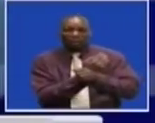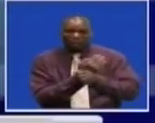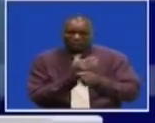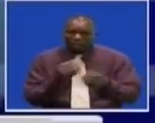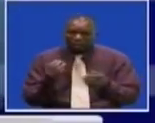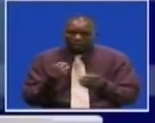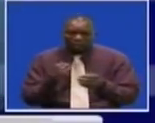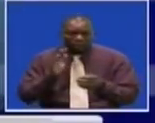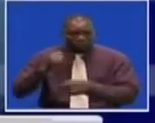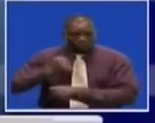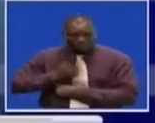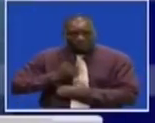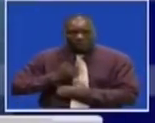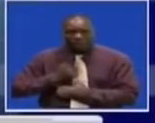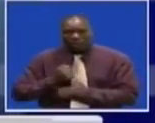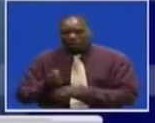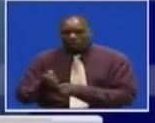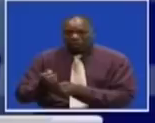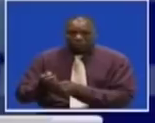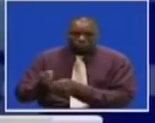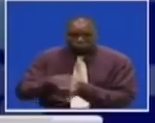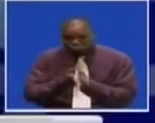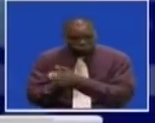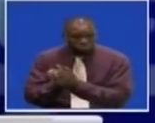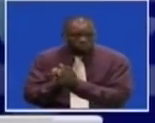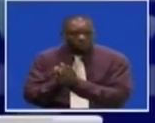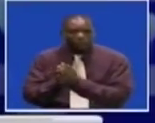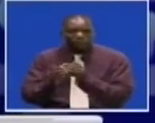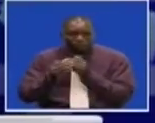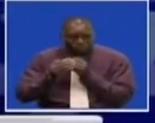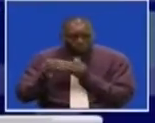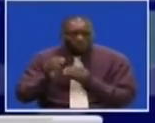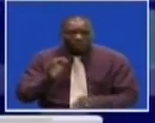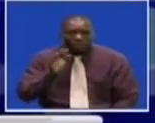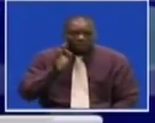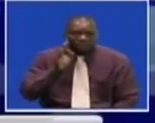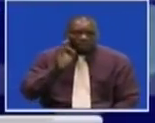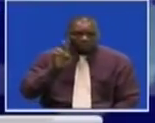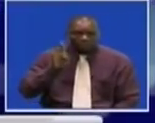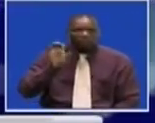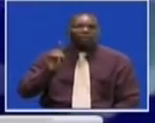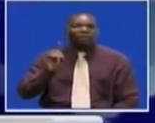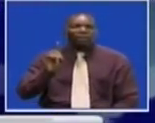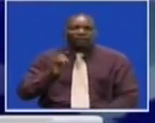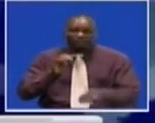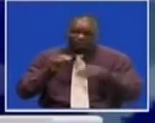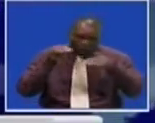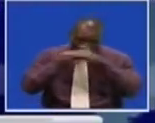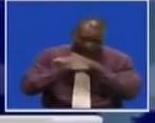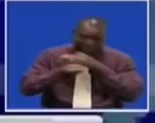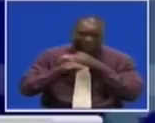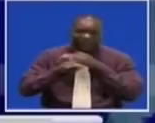who beat Nkana defender Ben Ban. But 7 minutes later, Fred Tushimange leveled the Kitwe